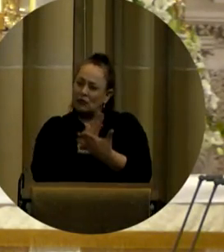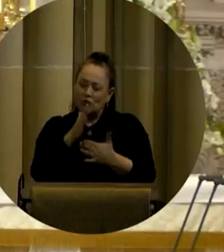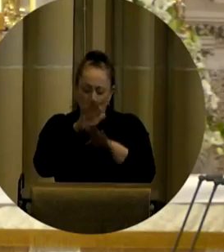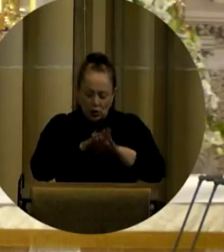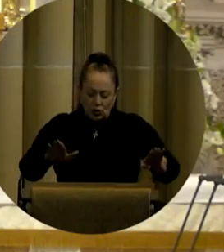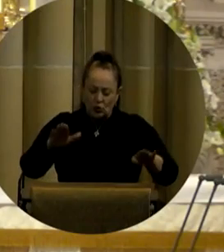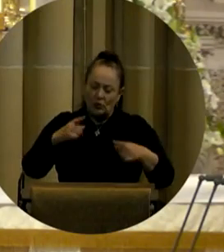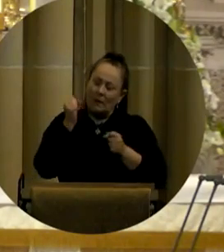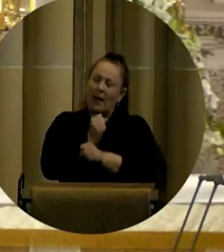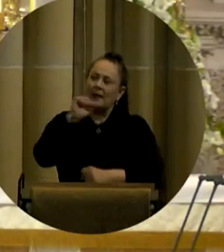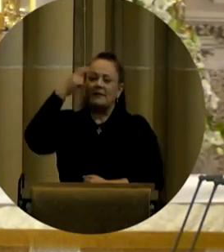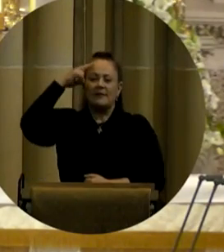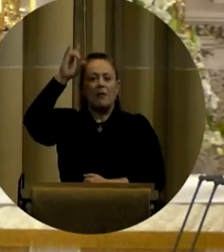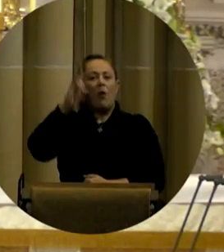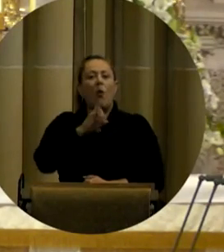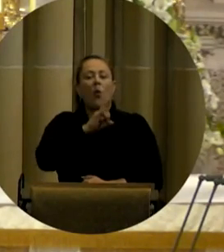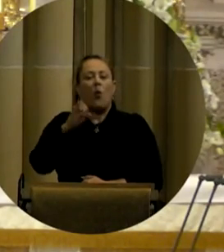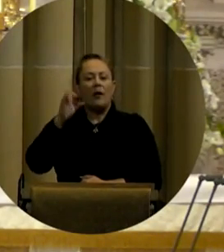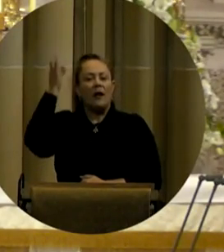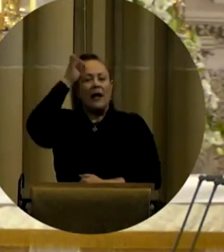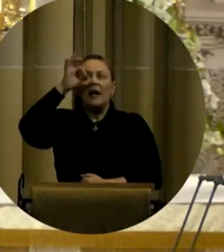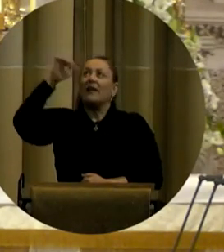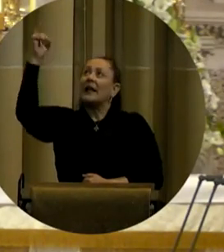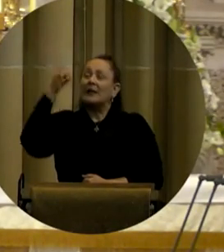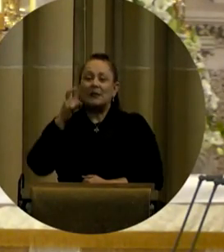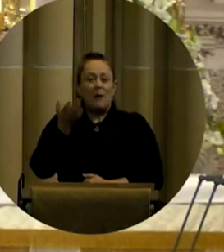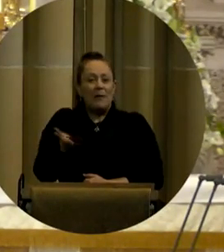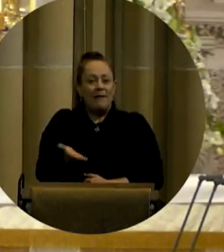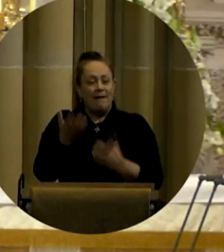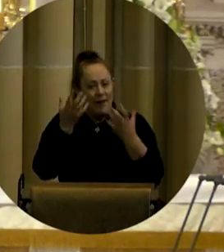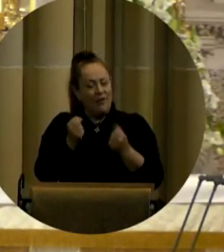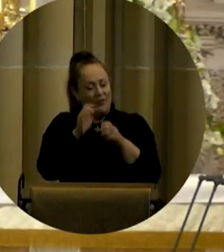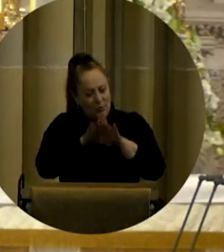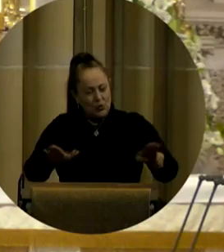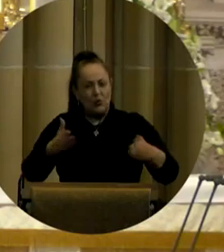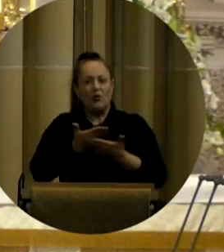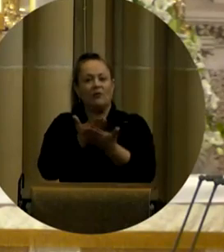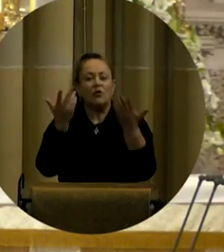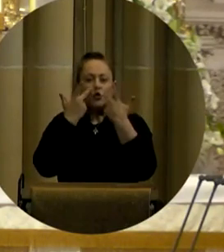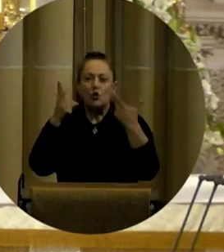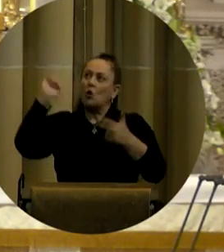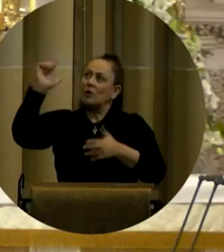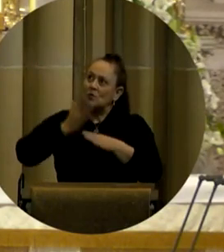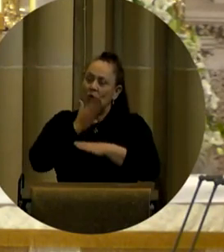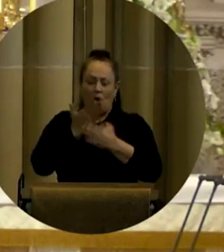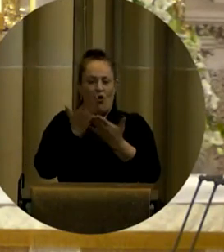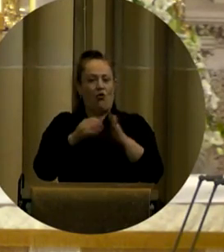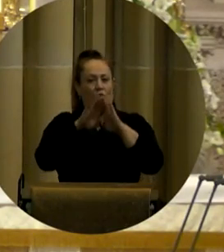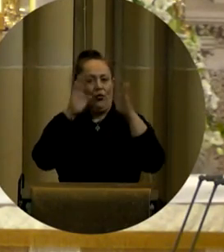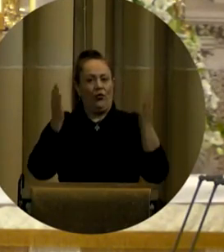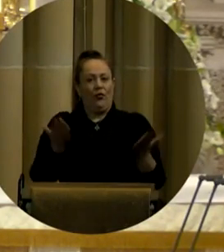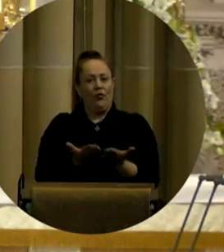name, made his kingdom come, ensured his will was done,